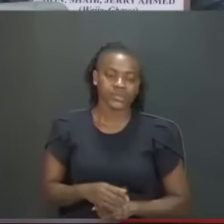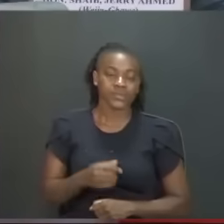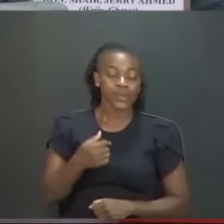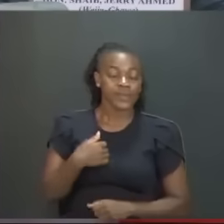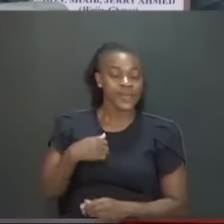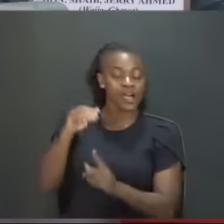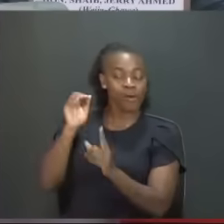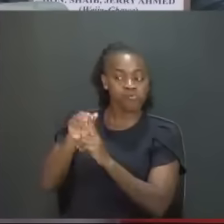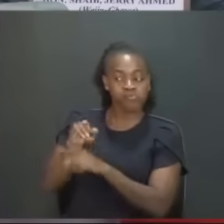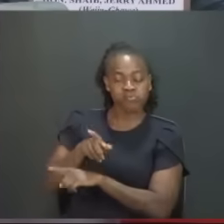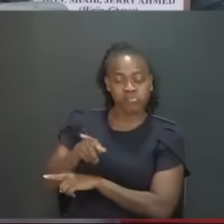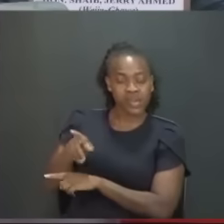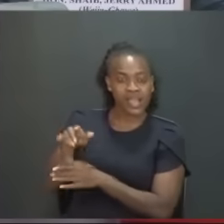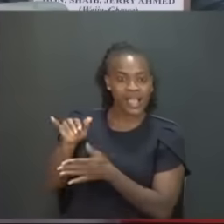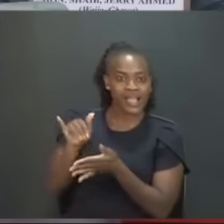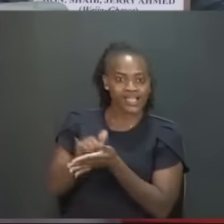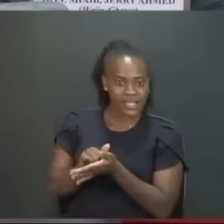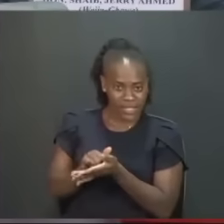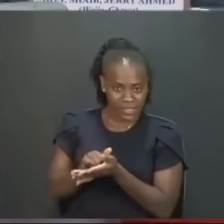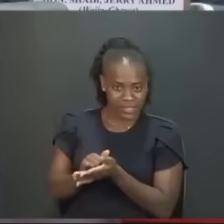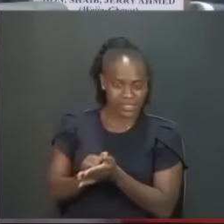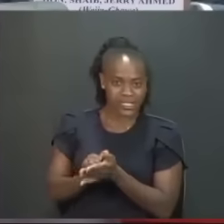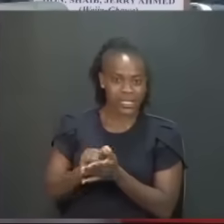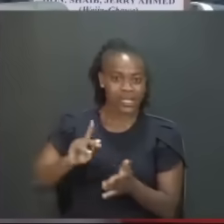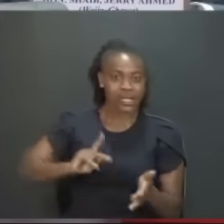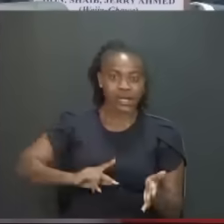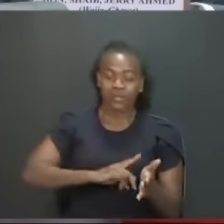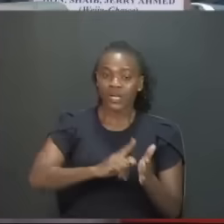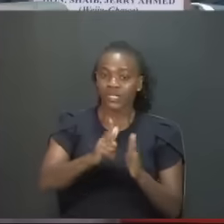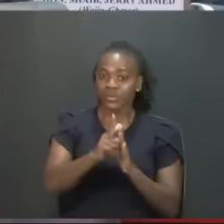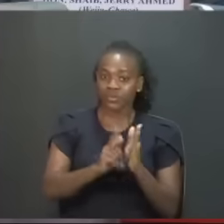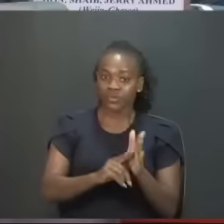Speaker, in Standing Order